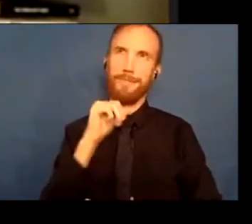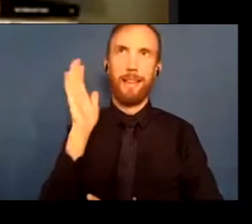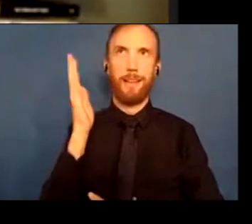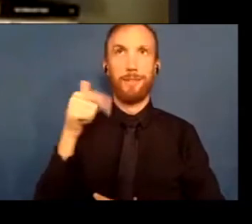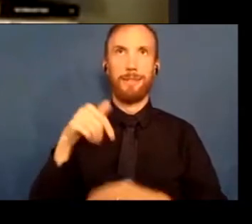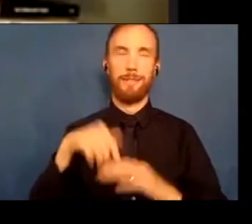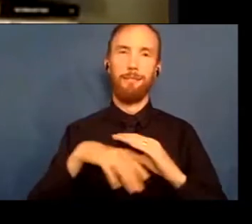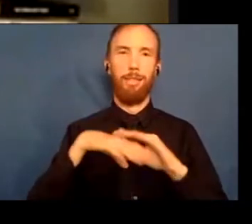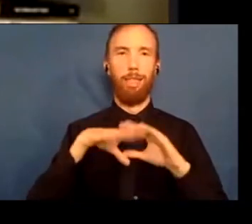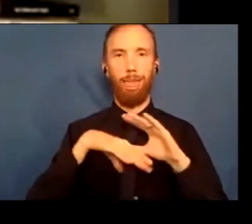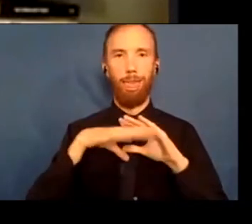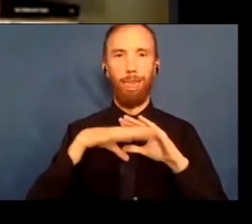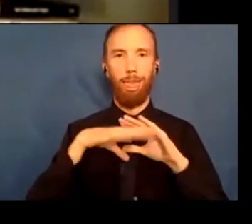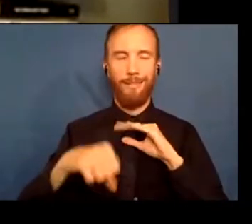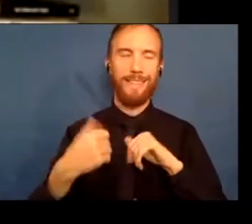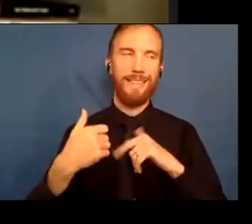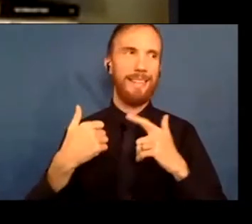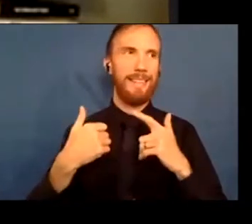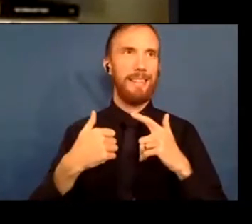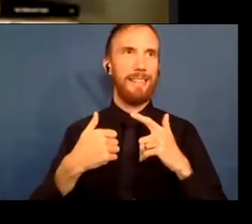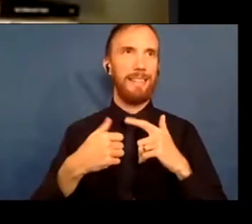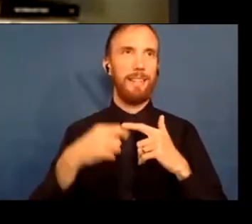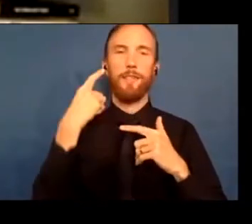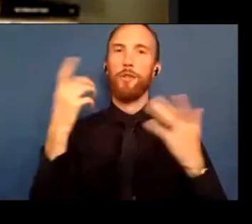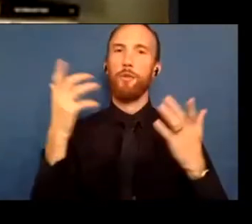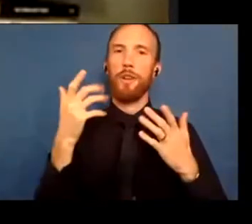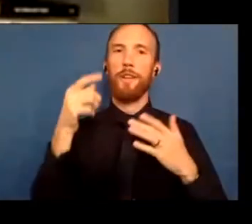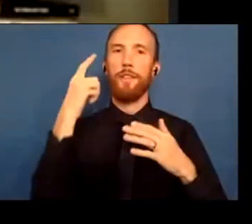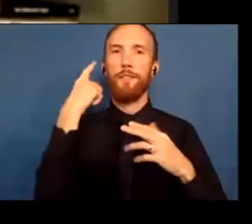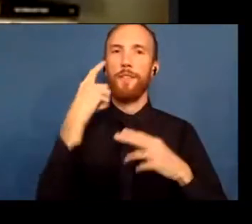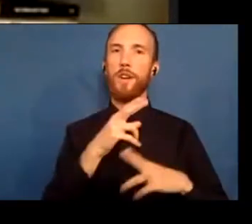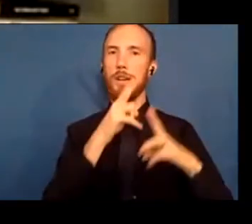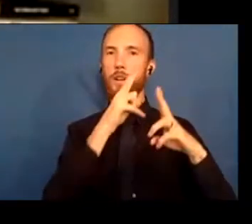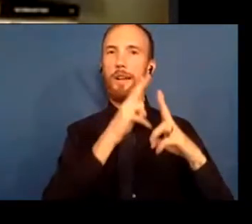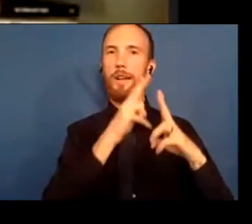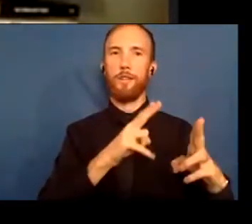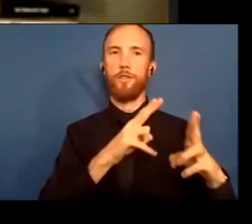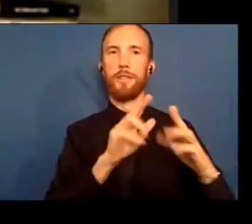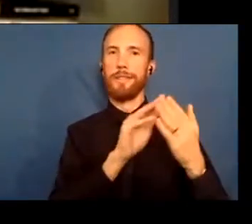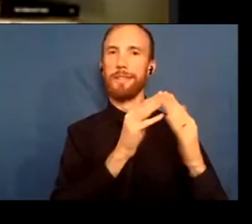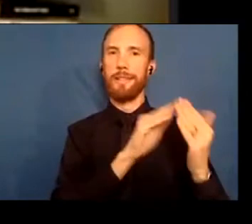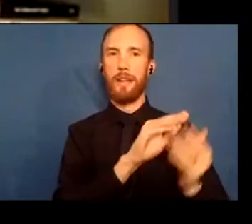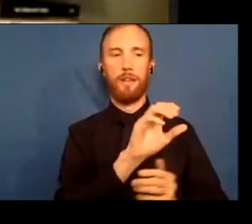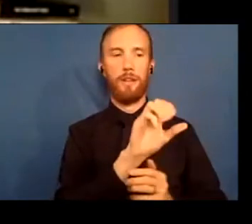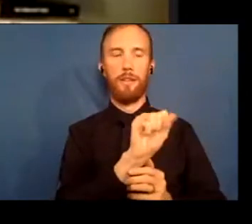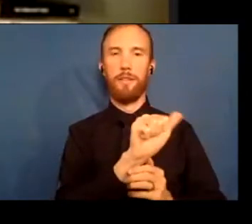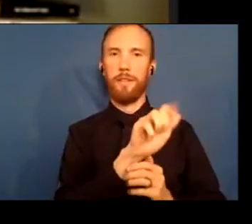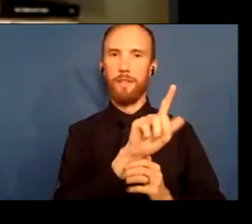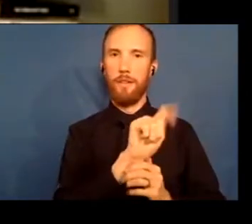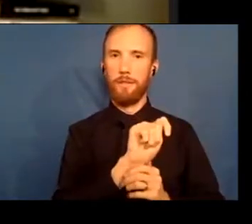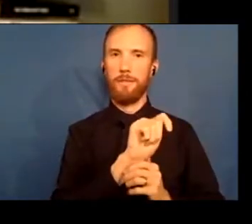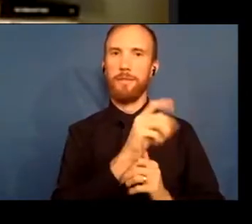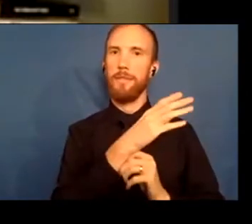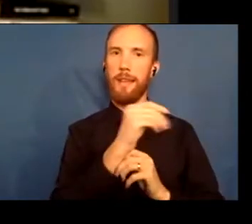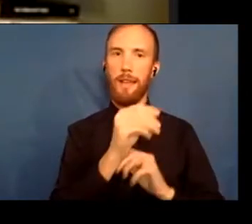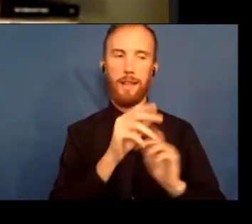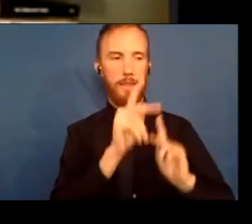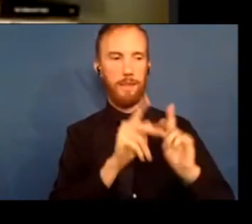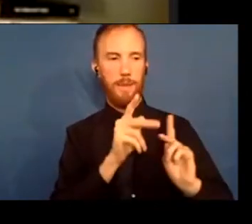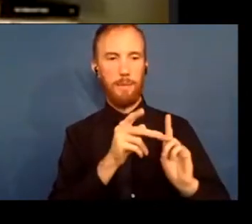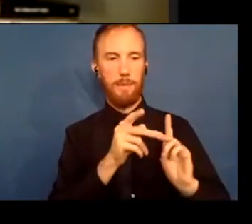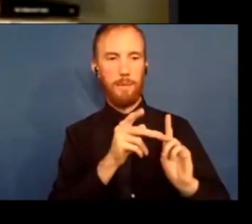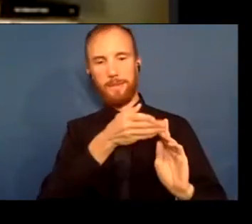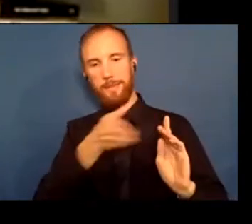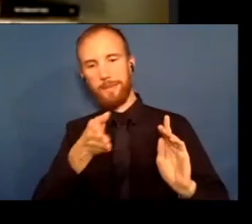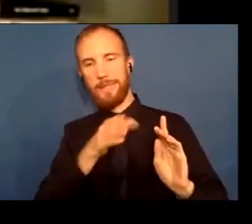of the town of Salt and the people of the east of the Jordan River, but